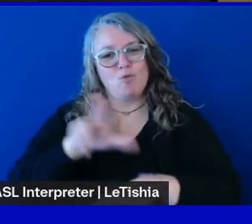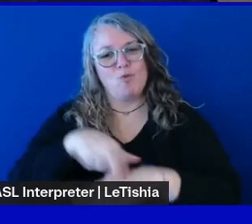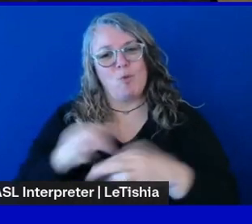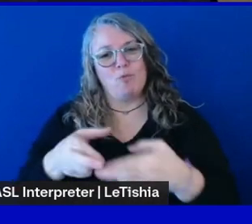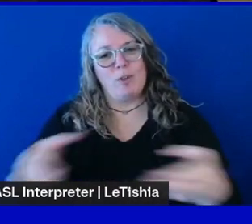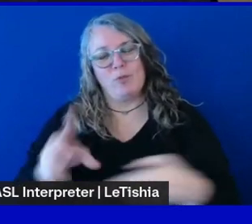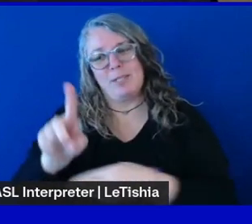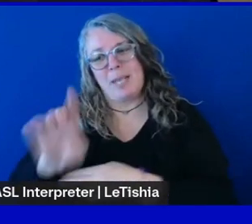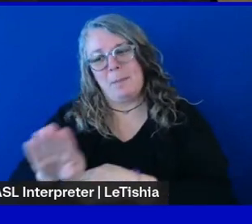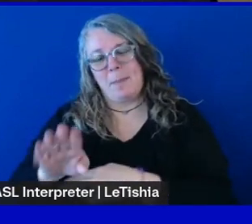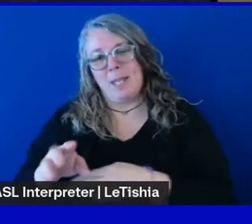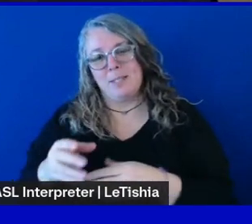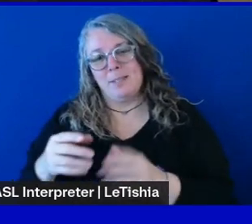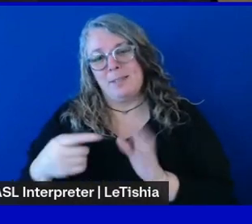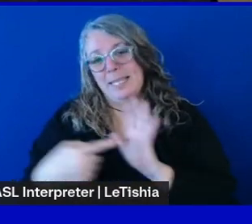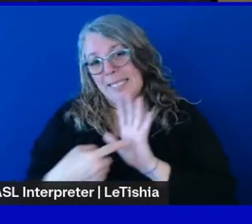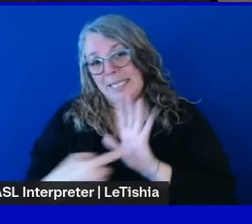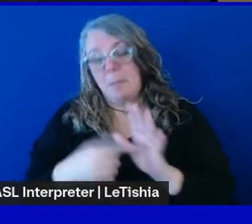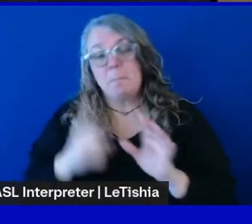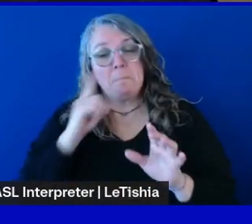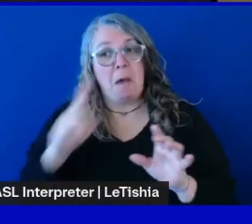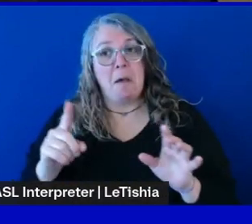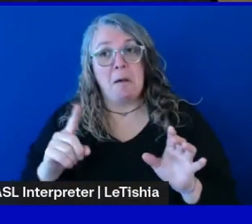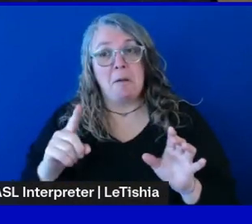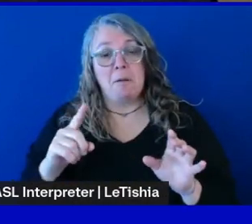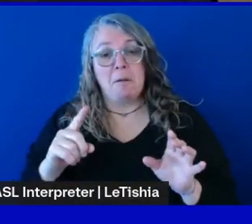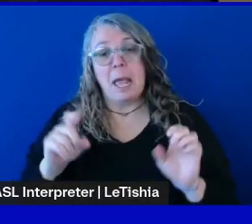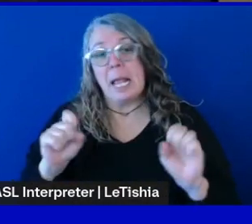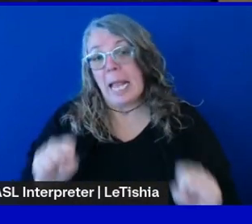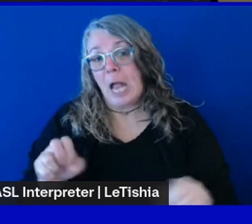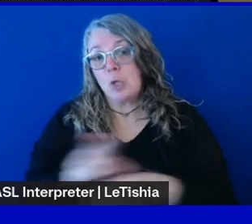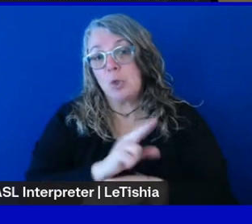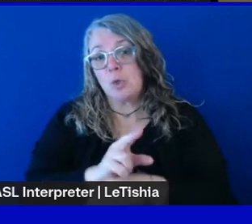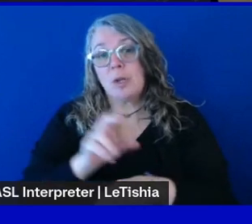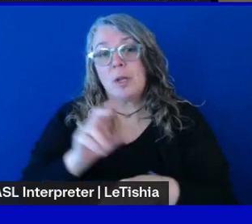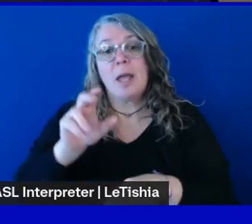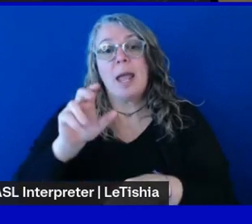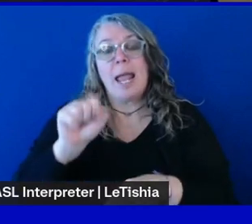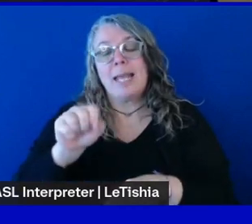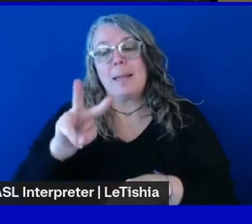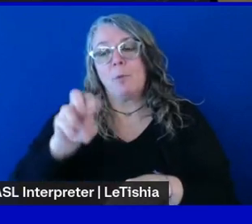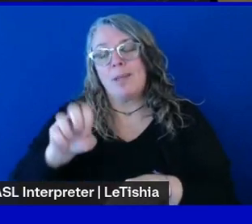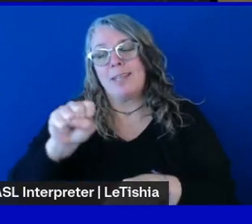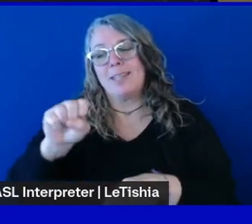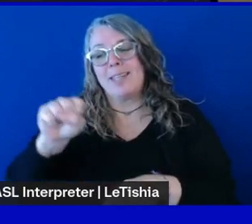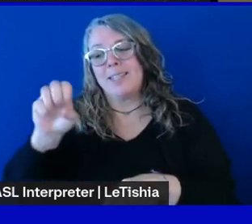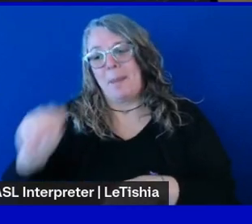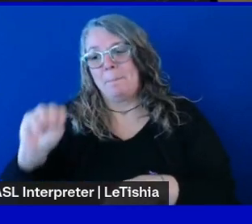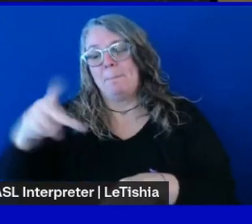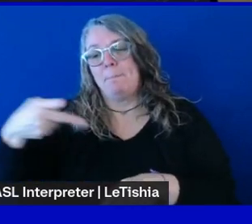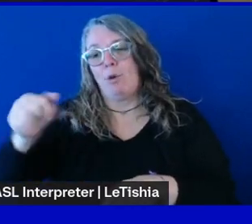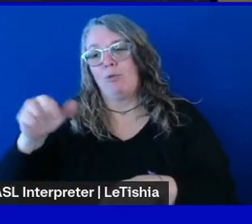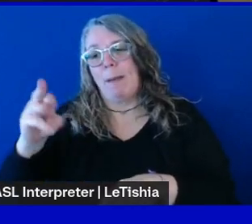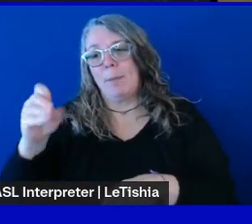database instance, but I can use it, for example, in AWS SSM parameter if I specify the value